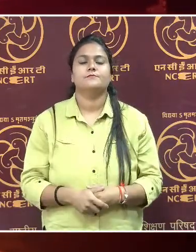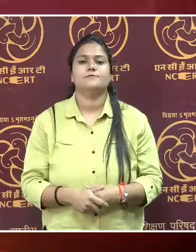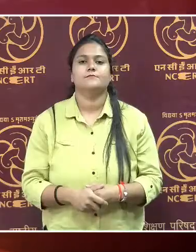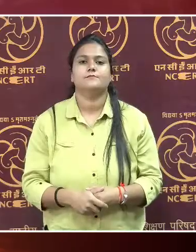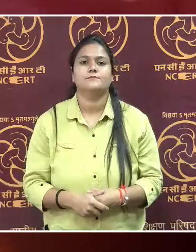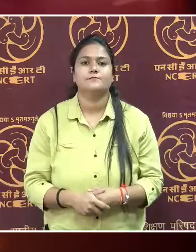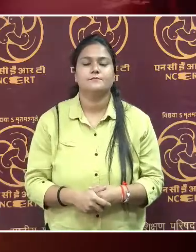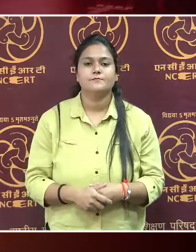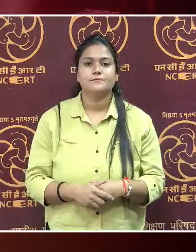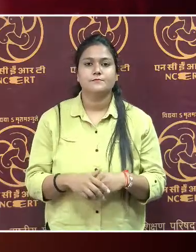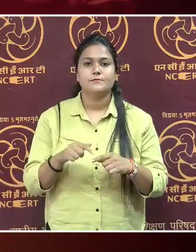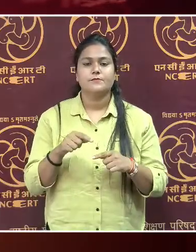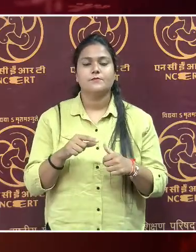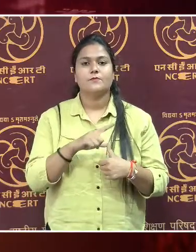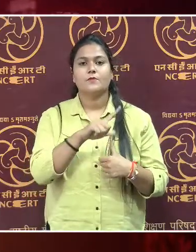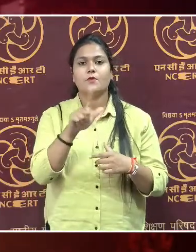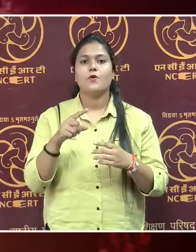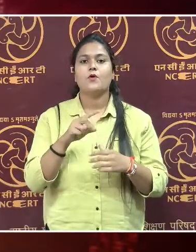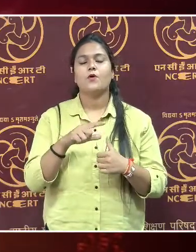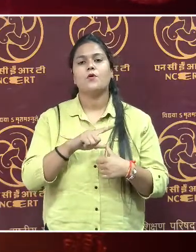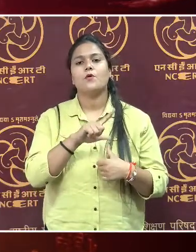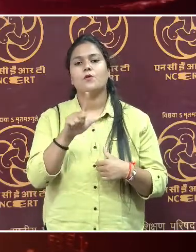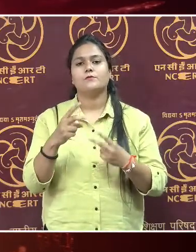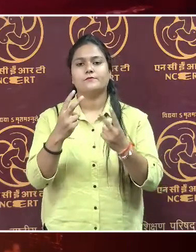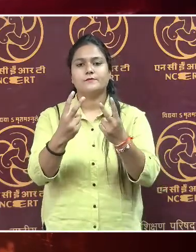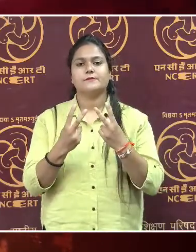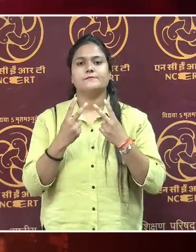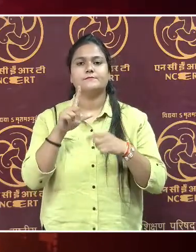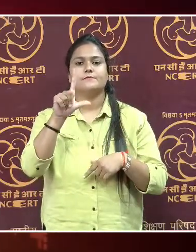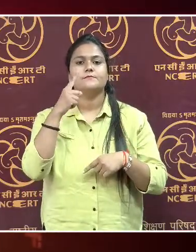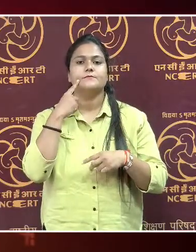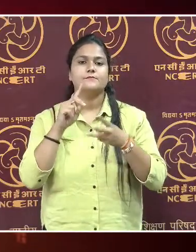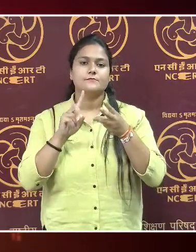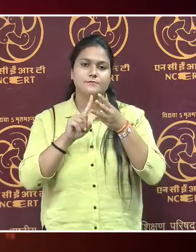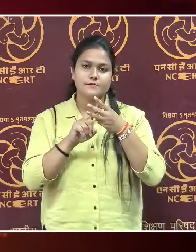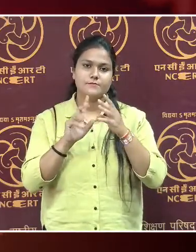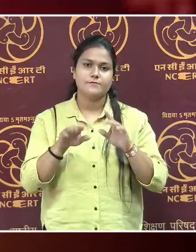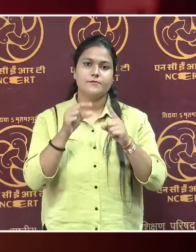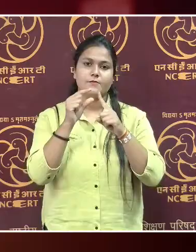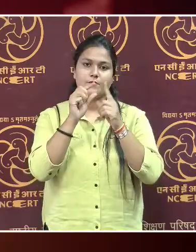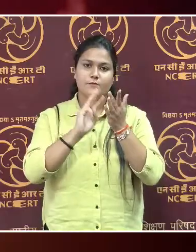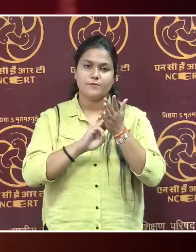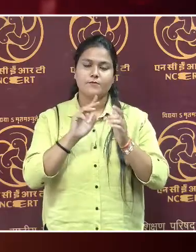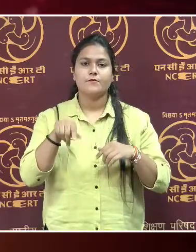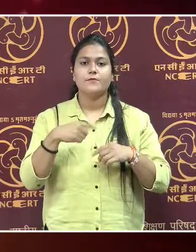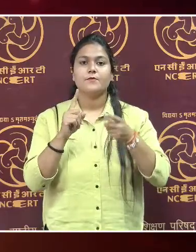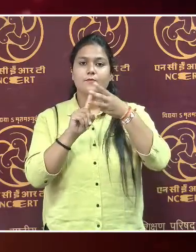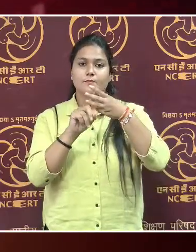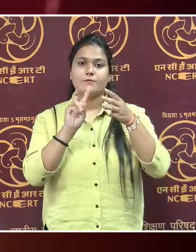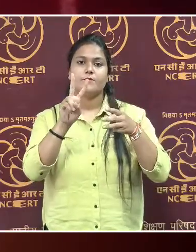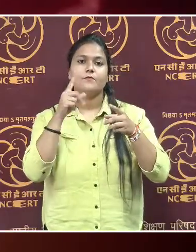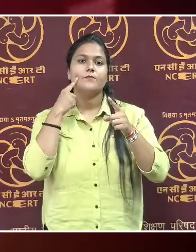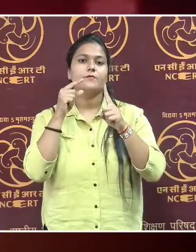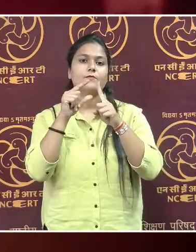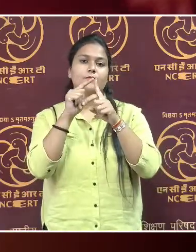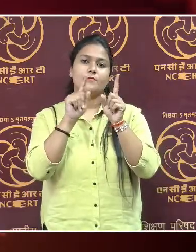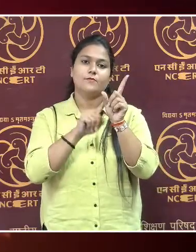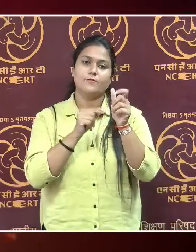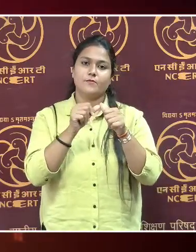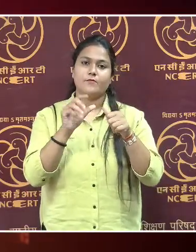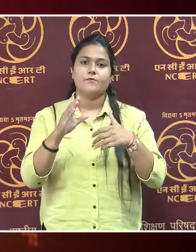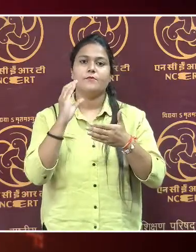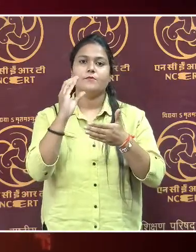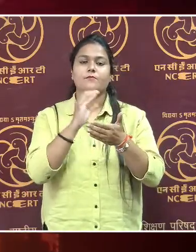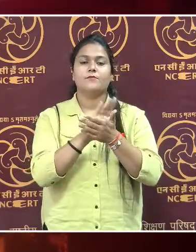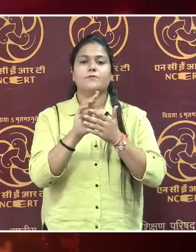pre-service teachers. You are watching us live on PM eVidya channels 1 to 12, on PM eVidya ISL